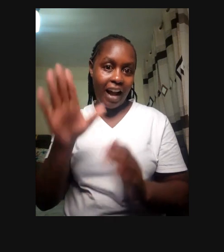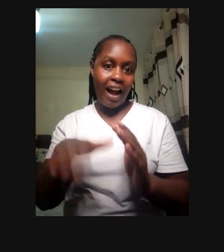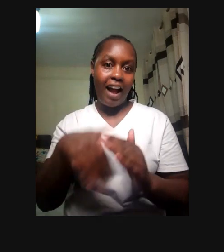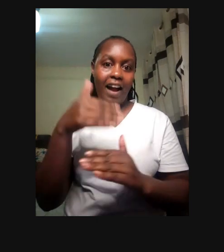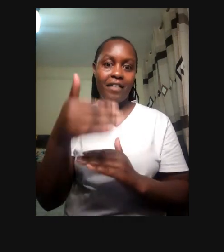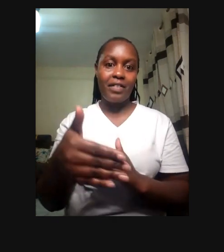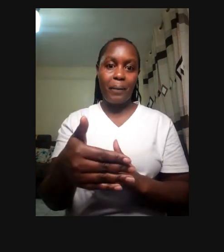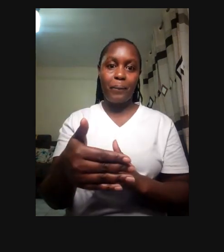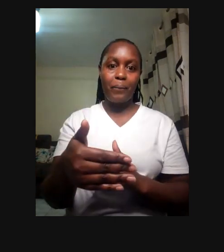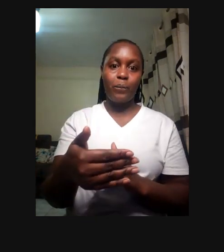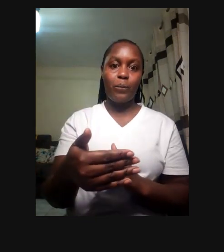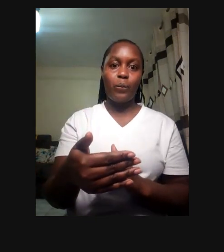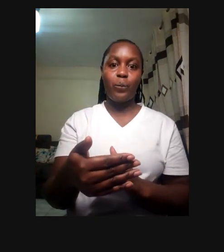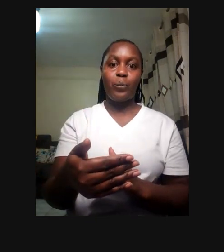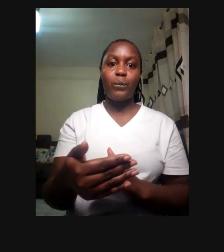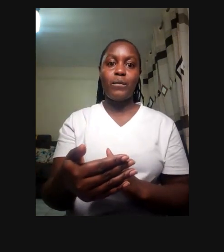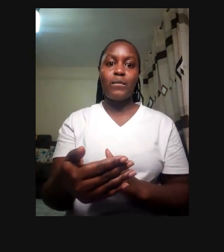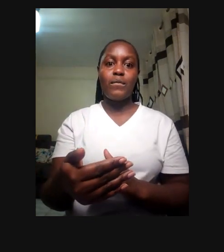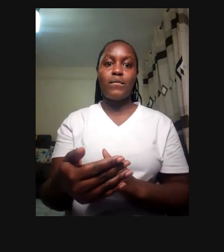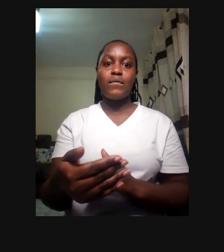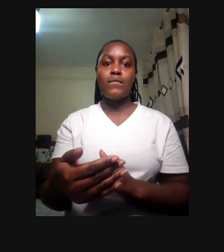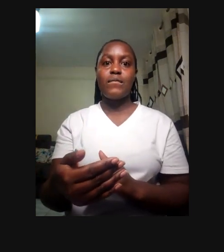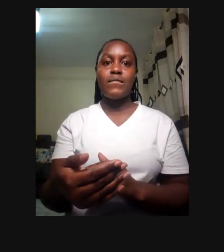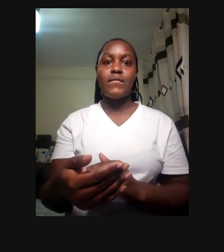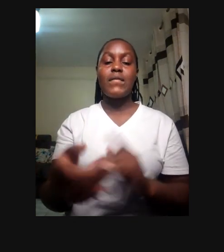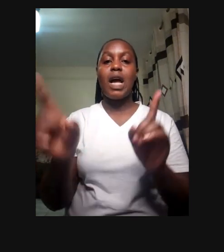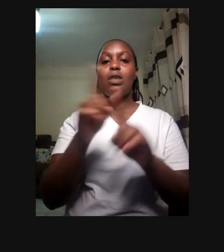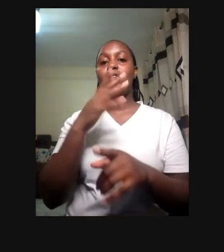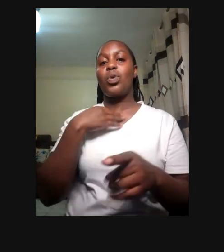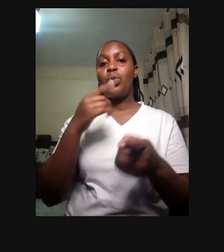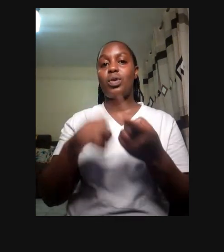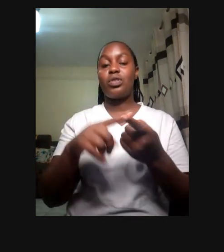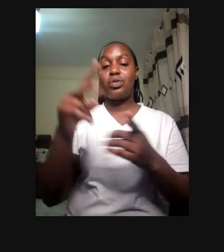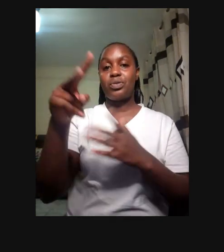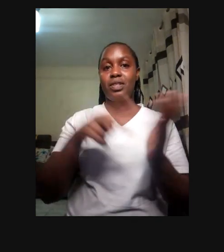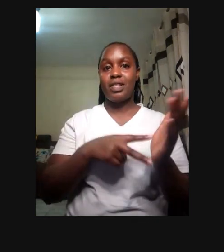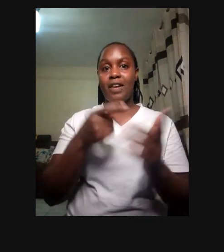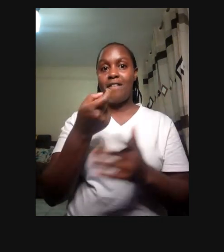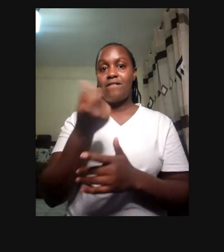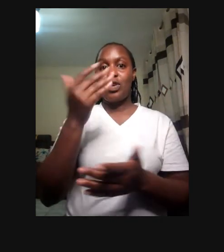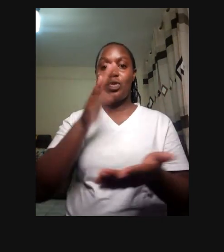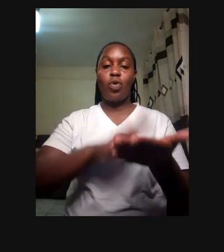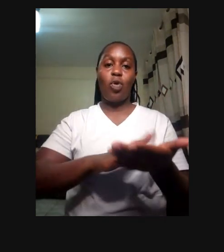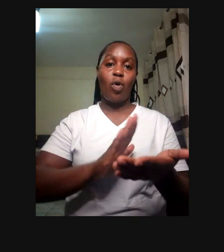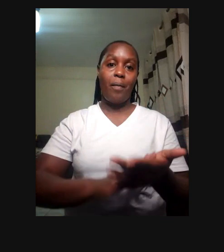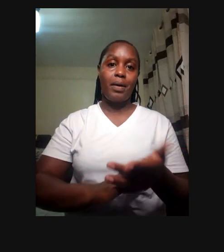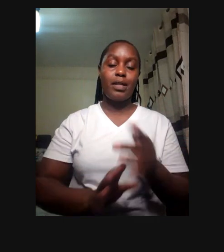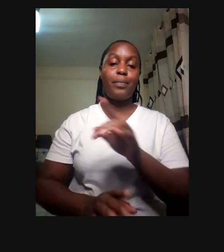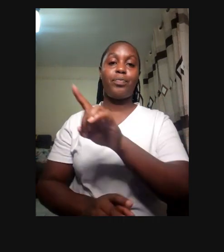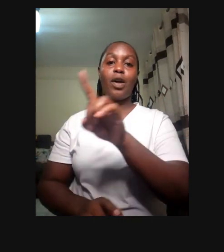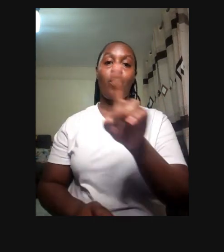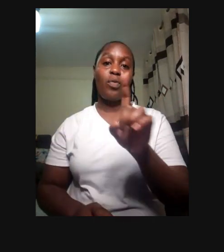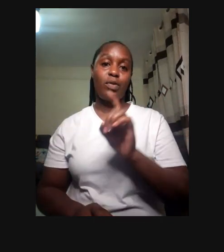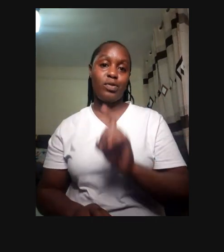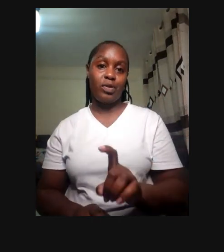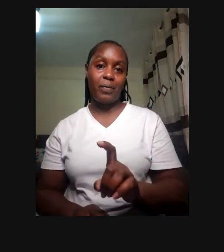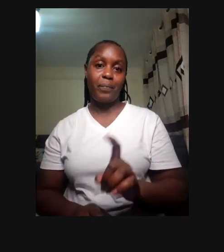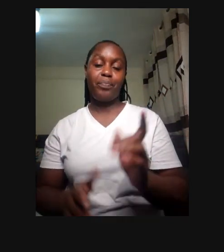And I would just like to take a few comments and questions